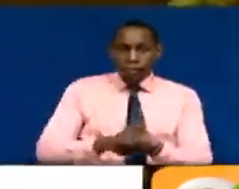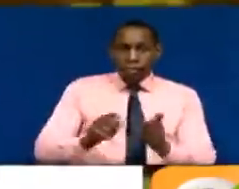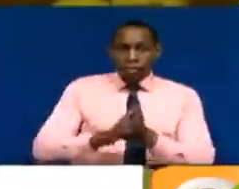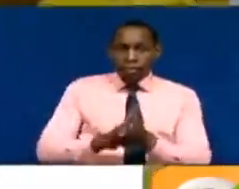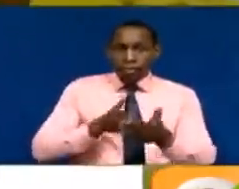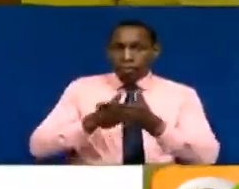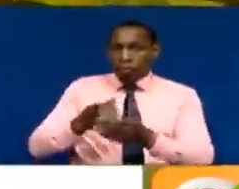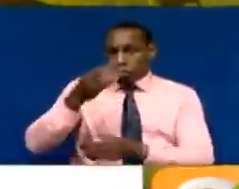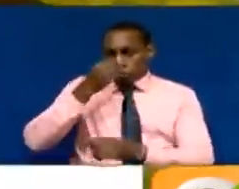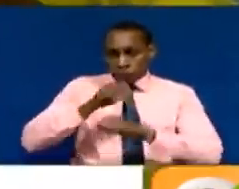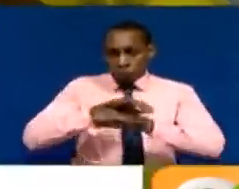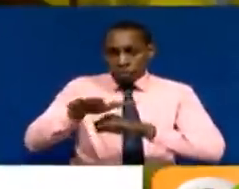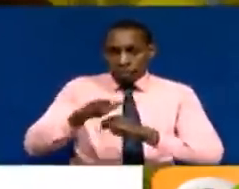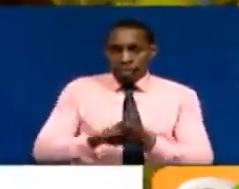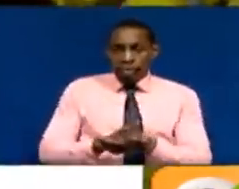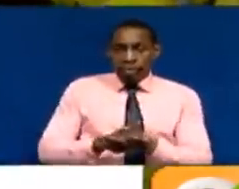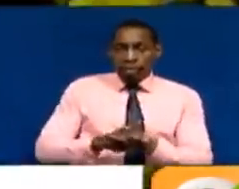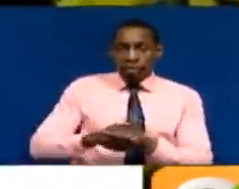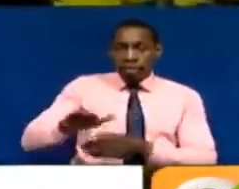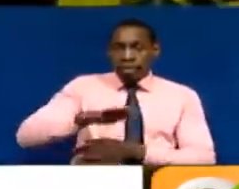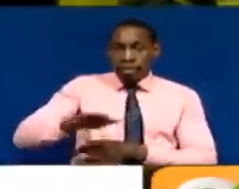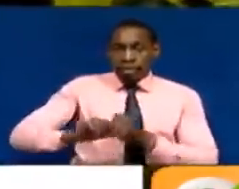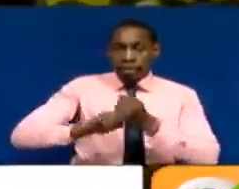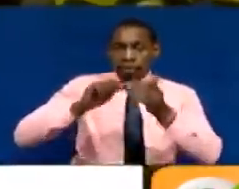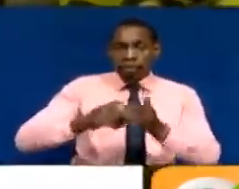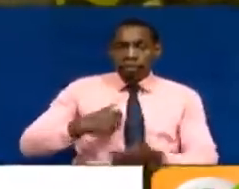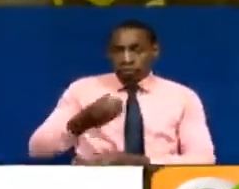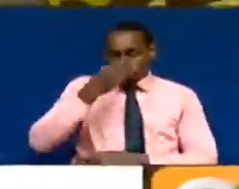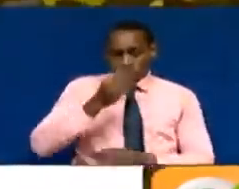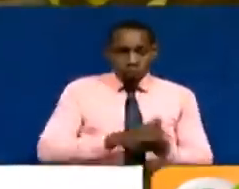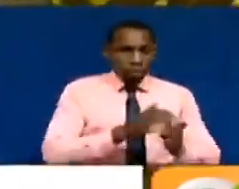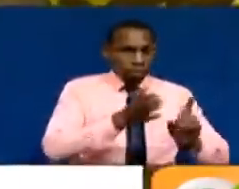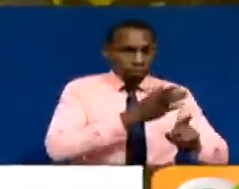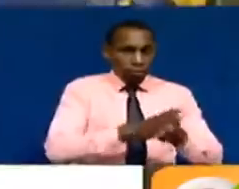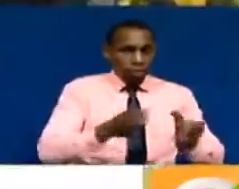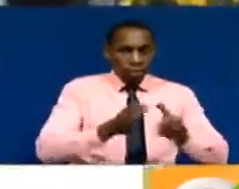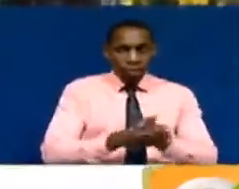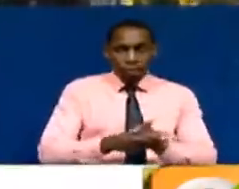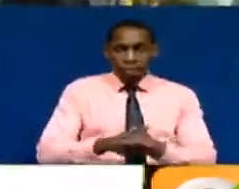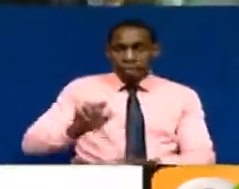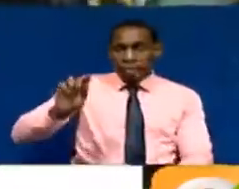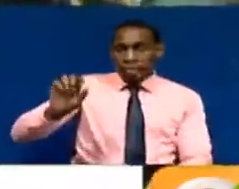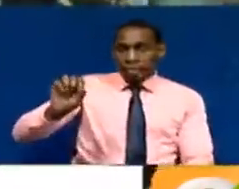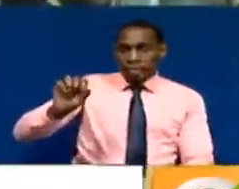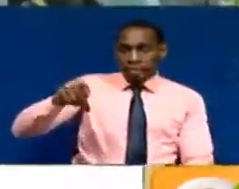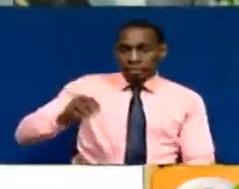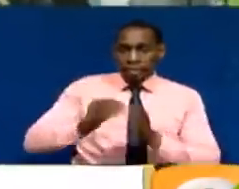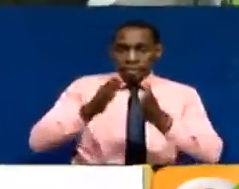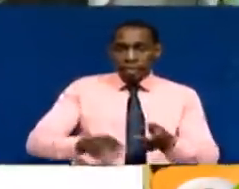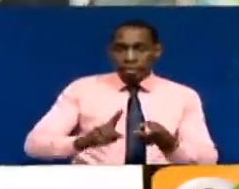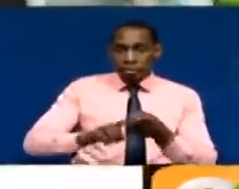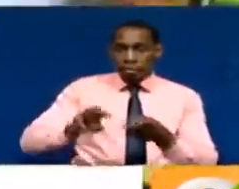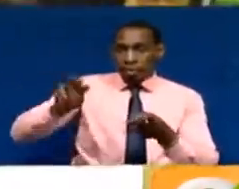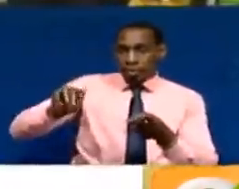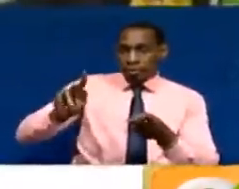water down President Kenyatta's influence in his own backyard, Ruto wrote back to his camp the service party leader Mwangi Kiunjuri alongside